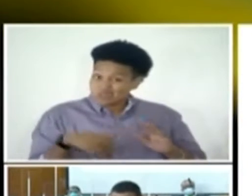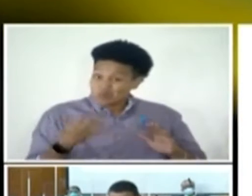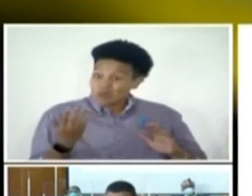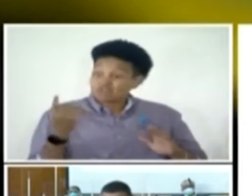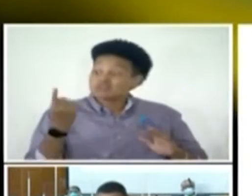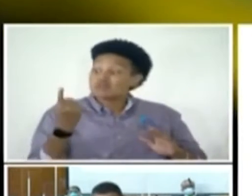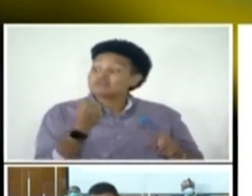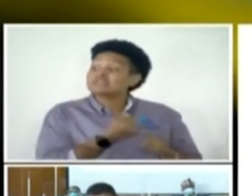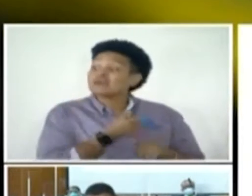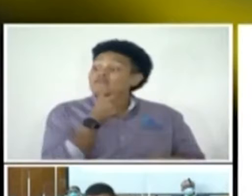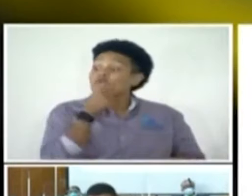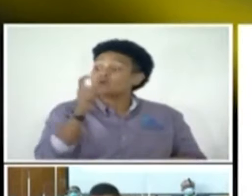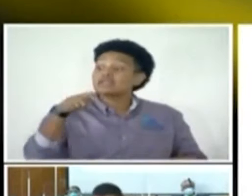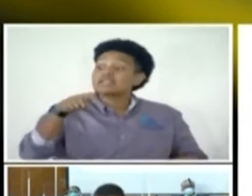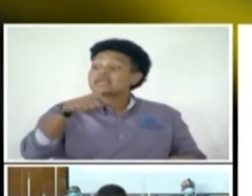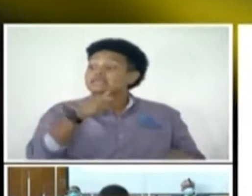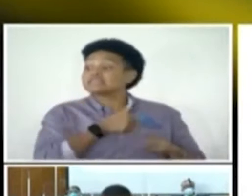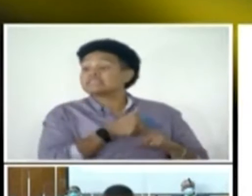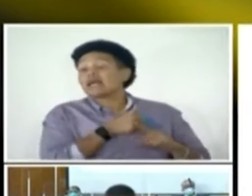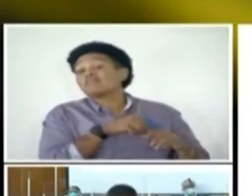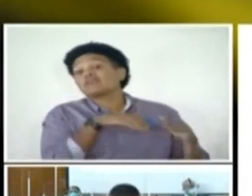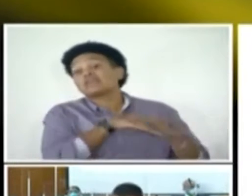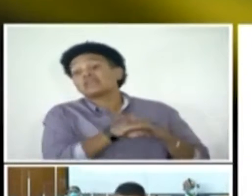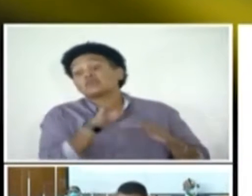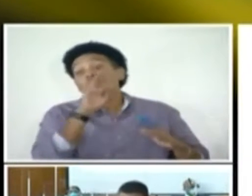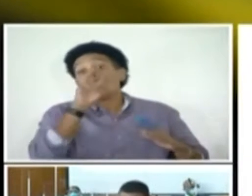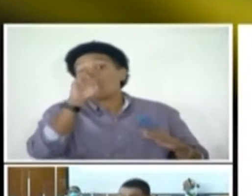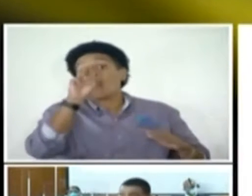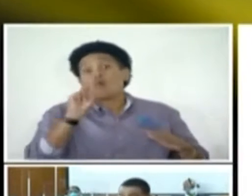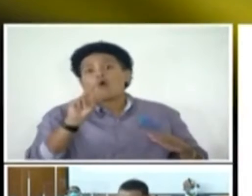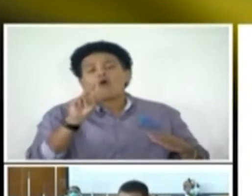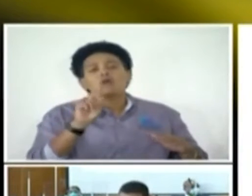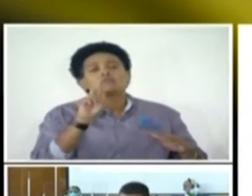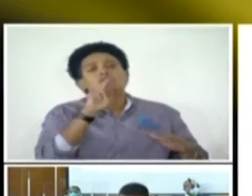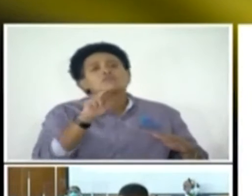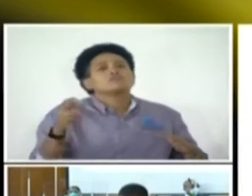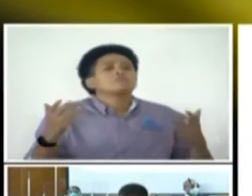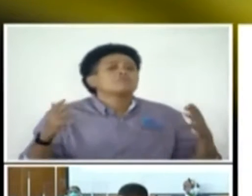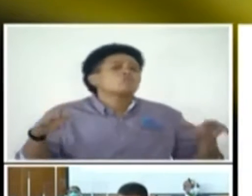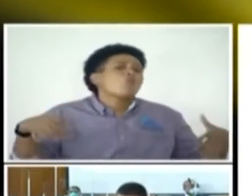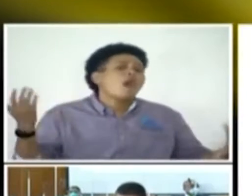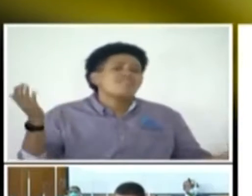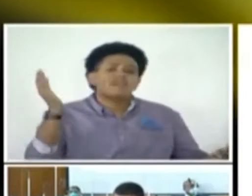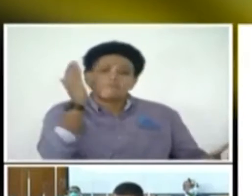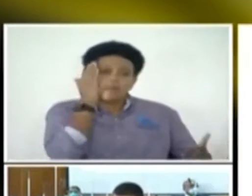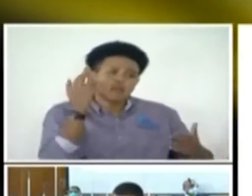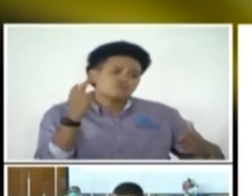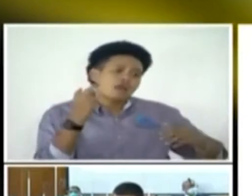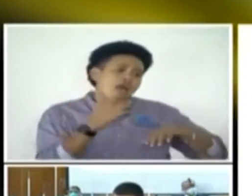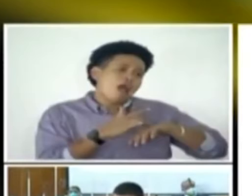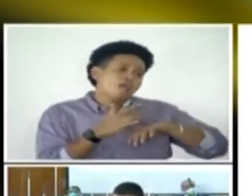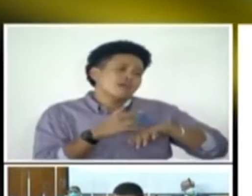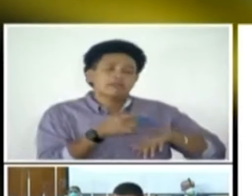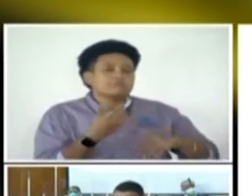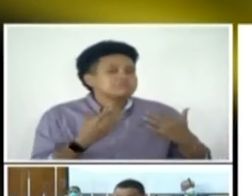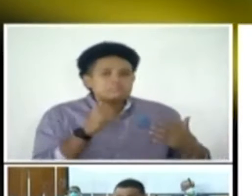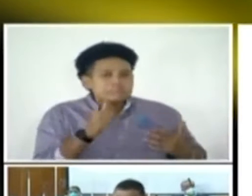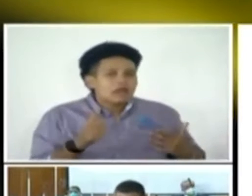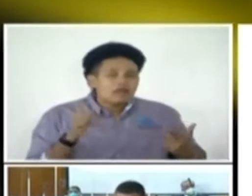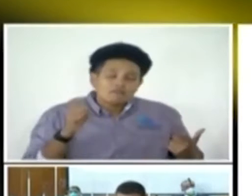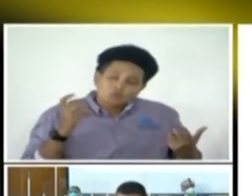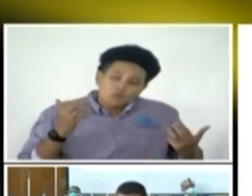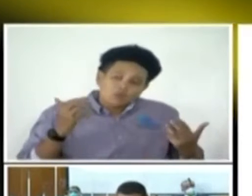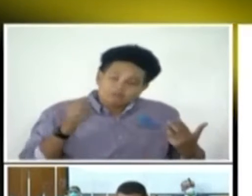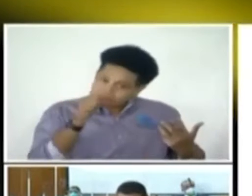someone who needs to be taken into a ward may not have a bed readily available and may have to